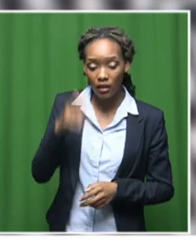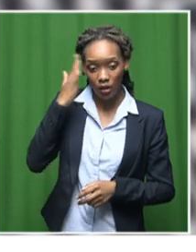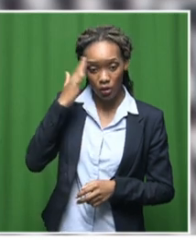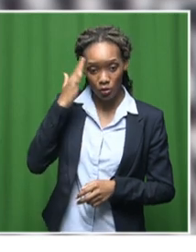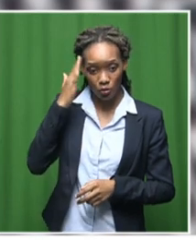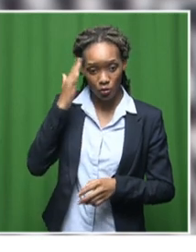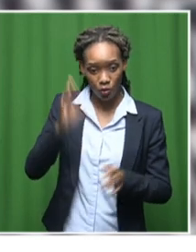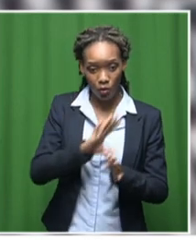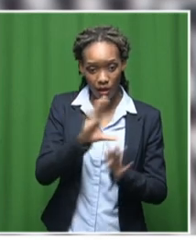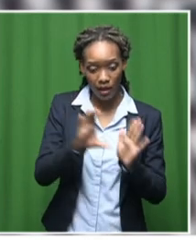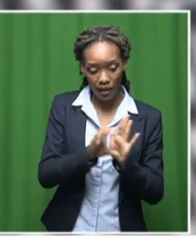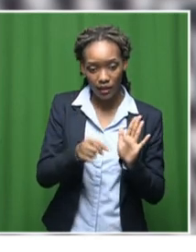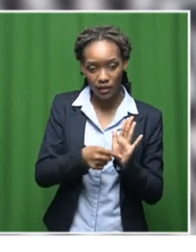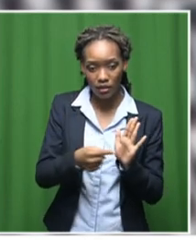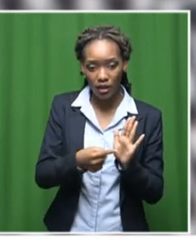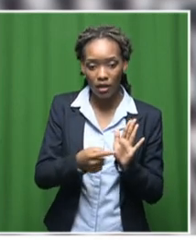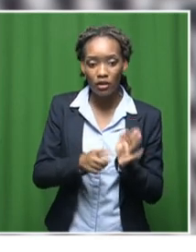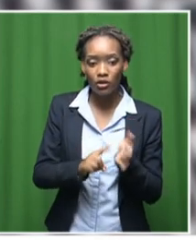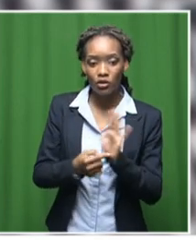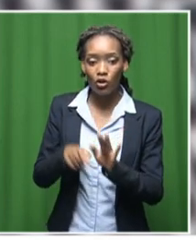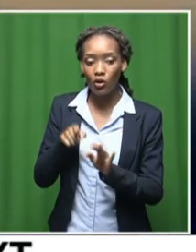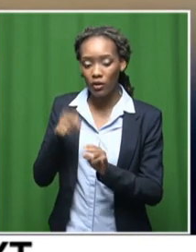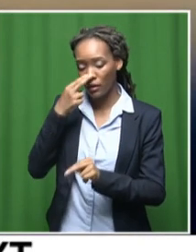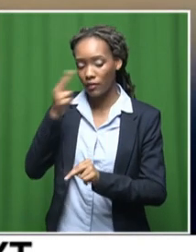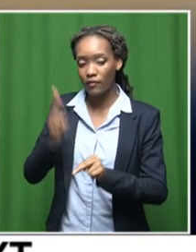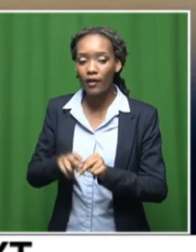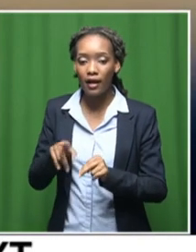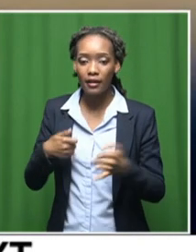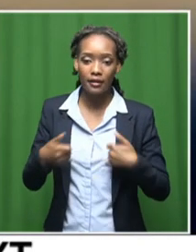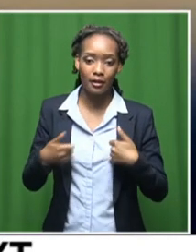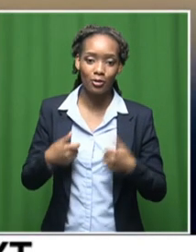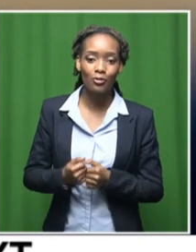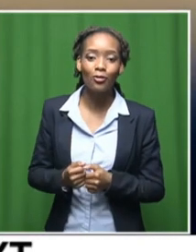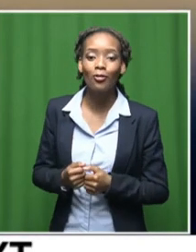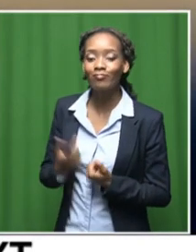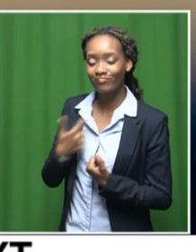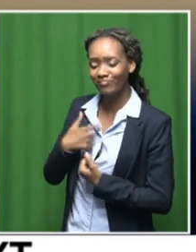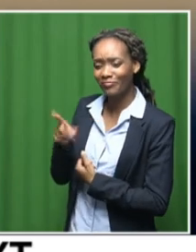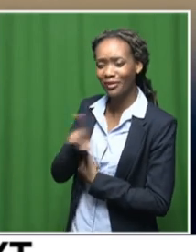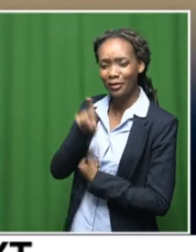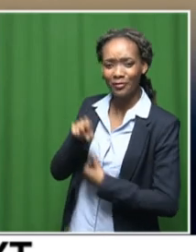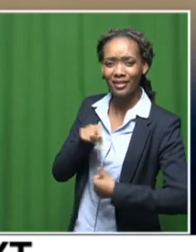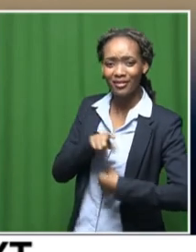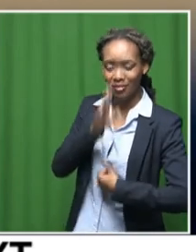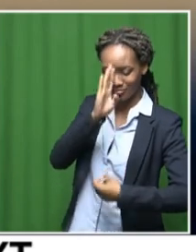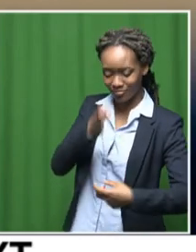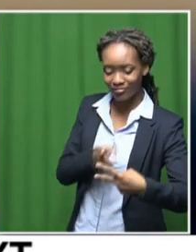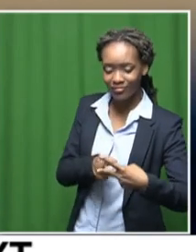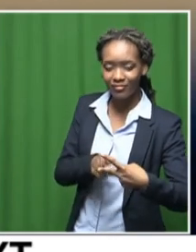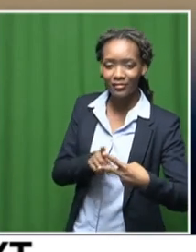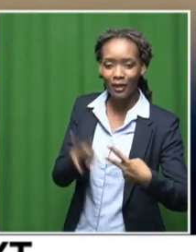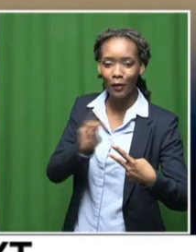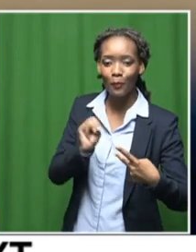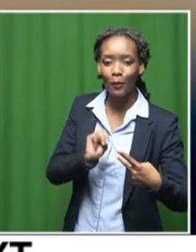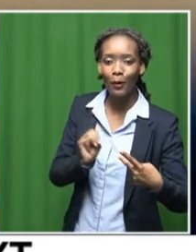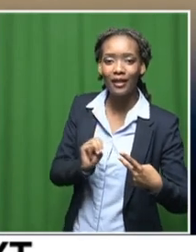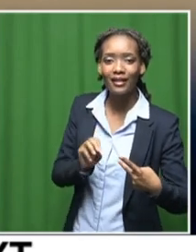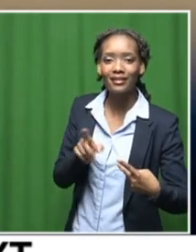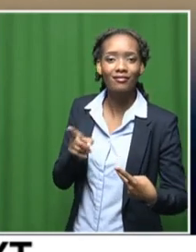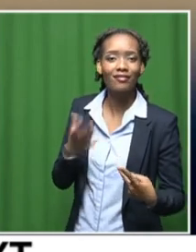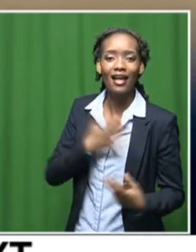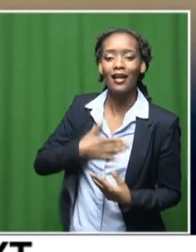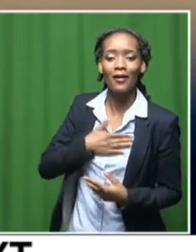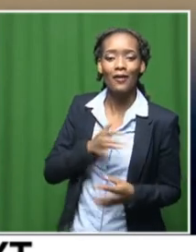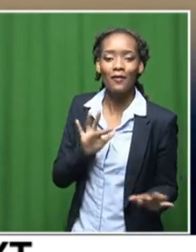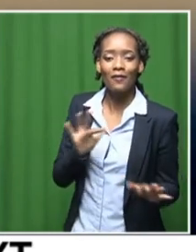we're looking forward to that tonight. That was going to be my next question, to Maurice. What does that feel like, taking